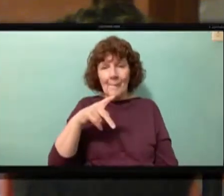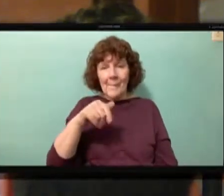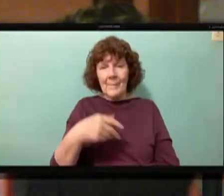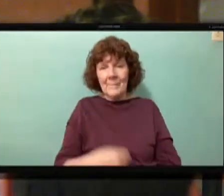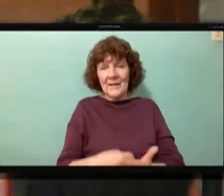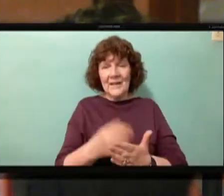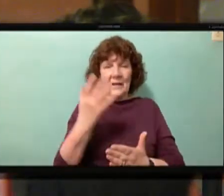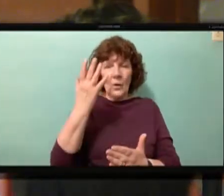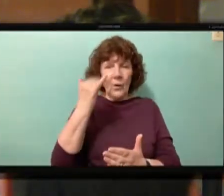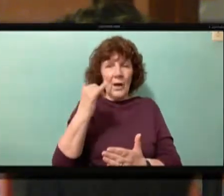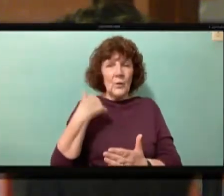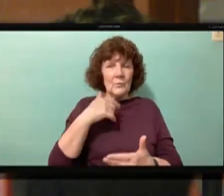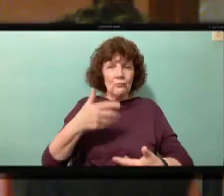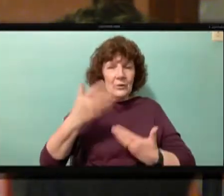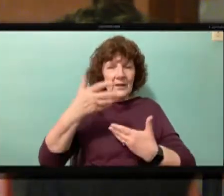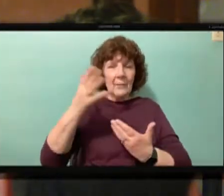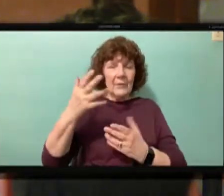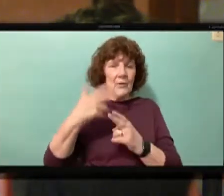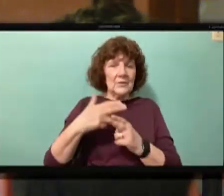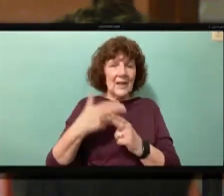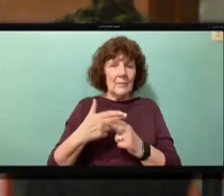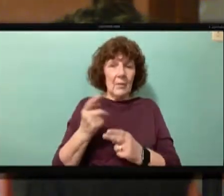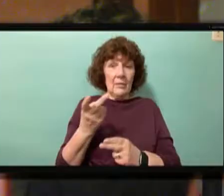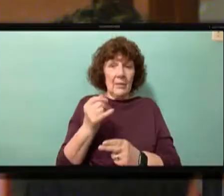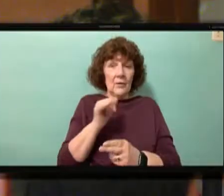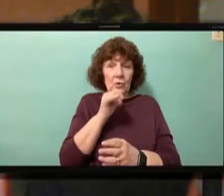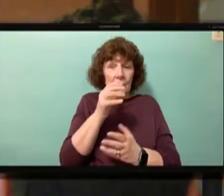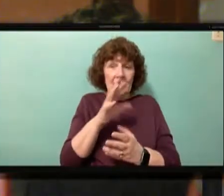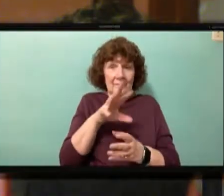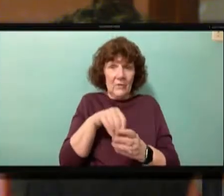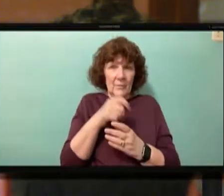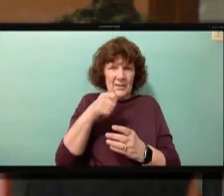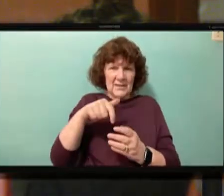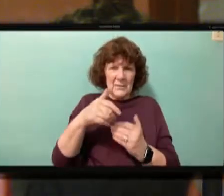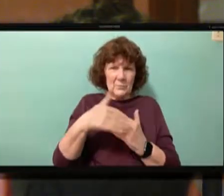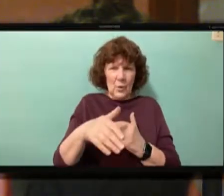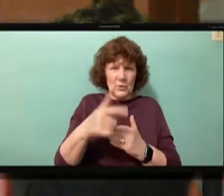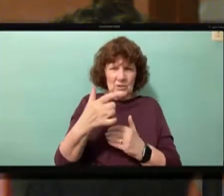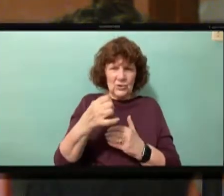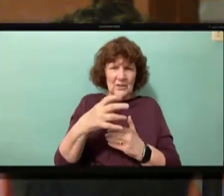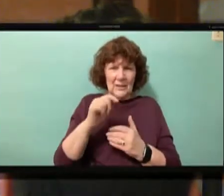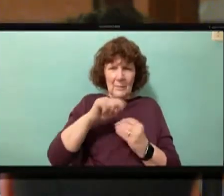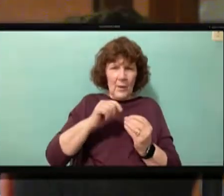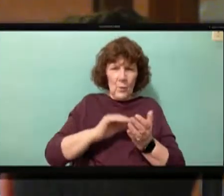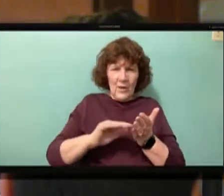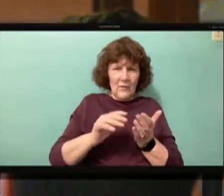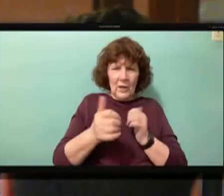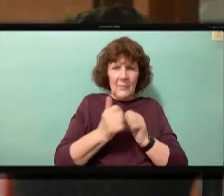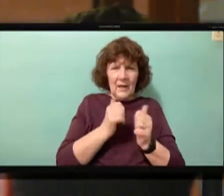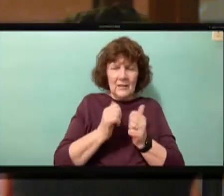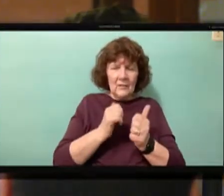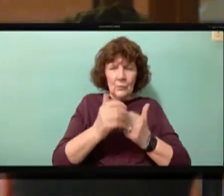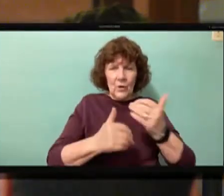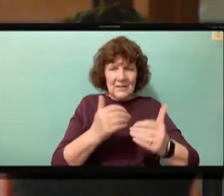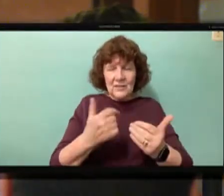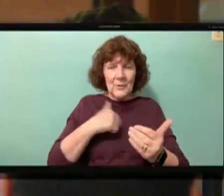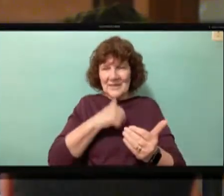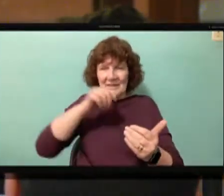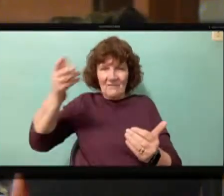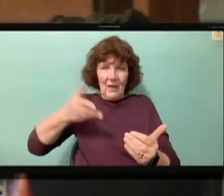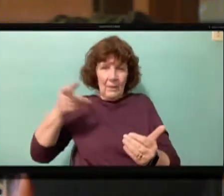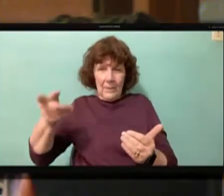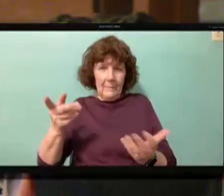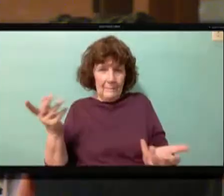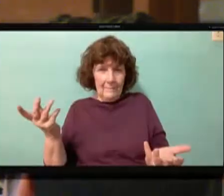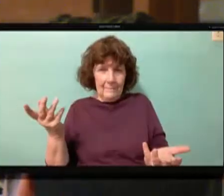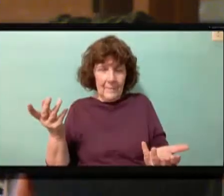conversation. They're not here because this post agenda was about waivers of competitive process, not ARPA funds. So we brought folks. This is such a